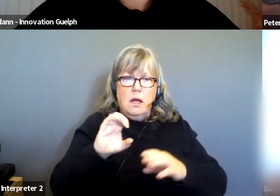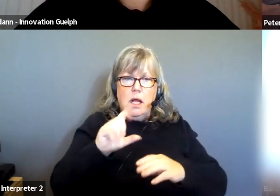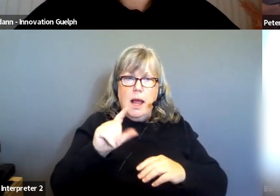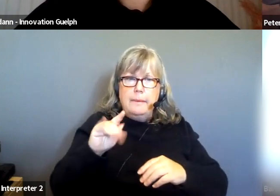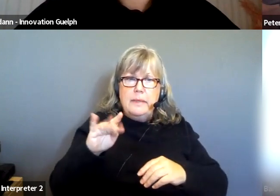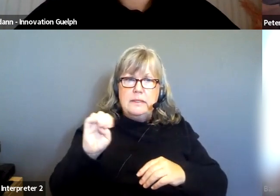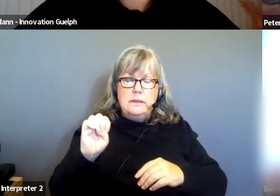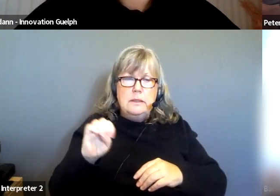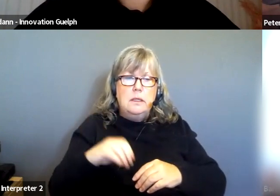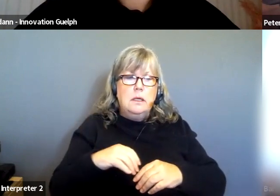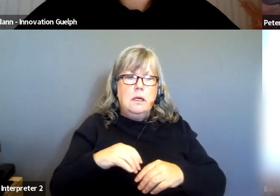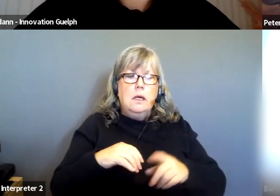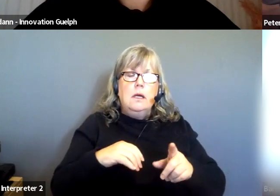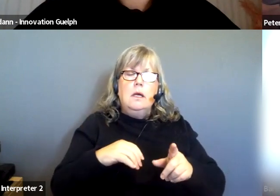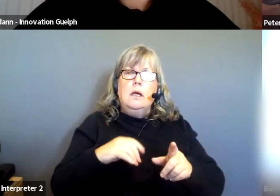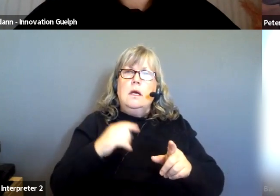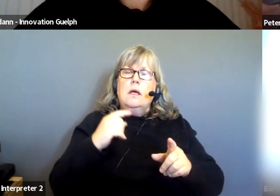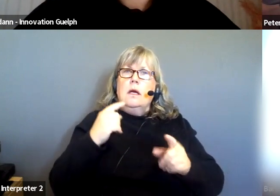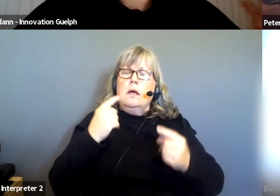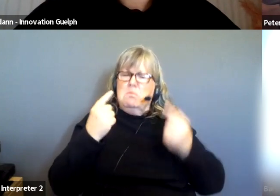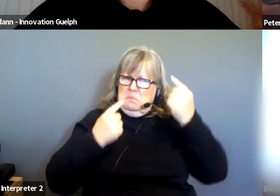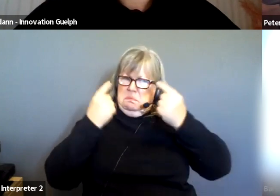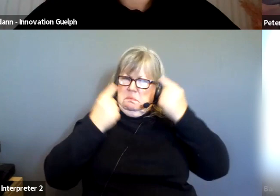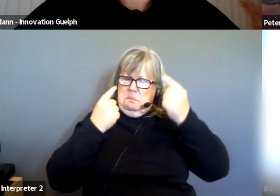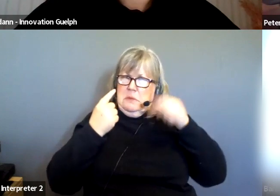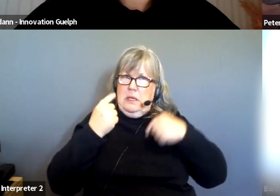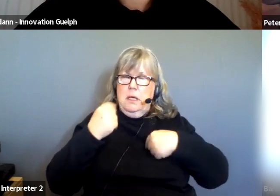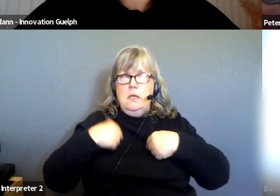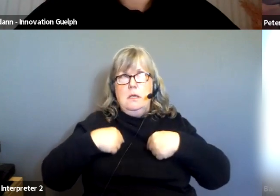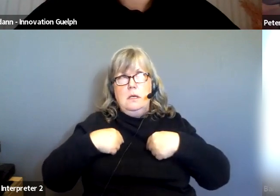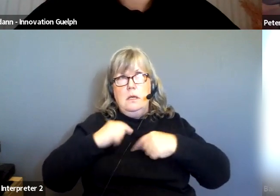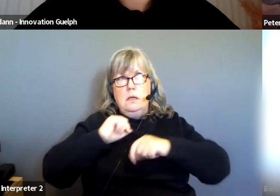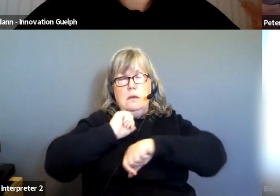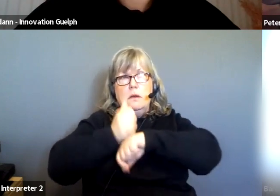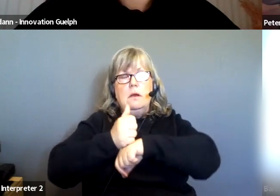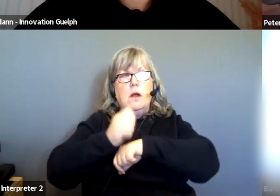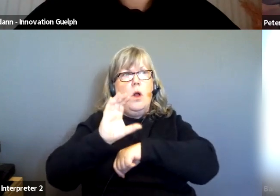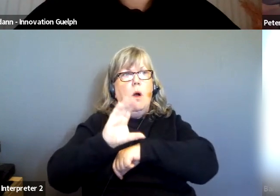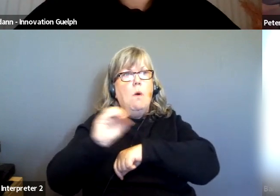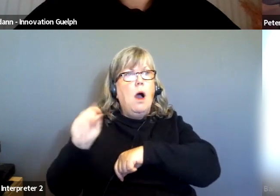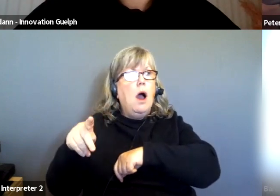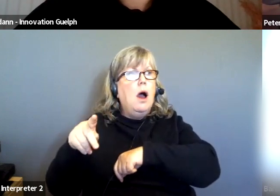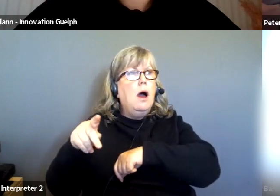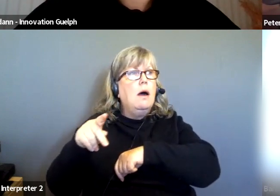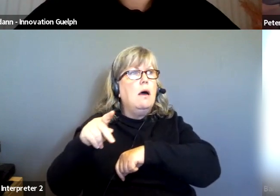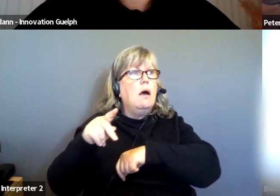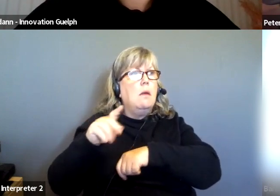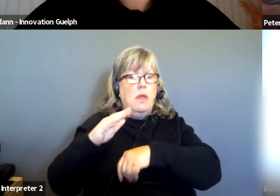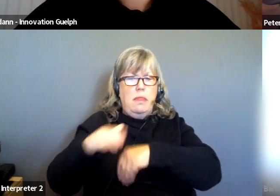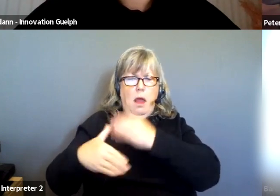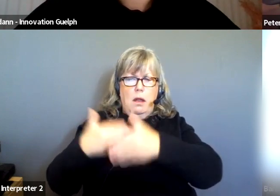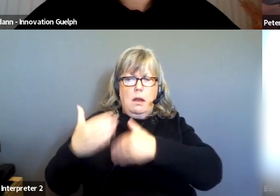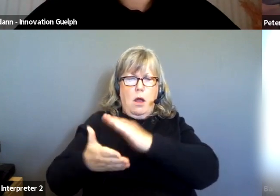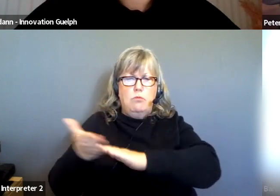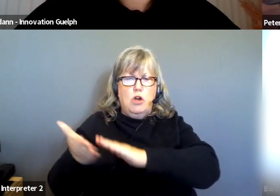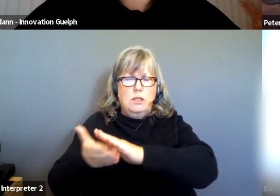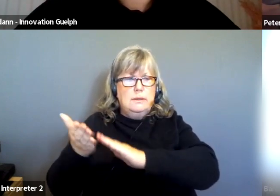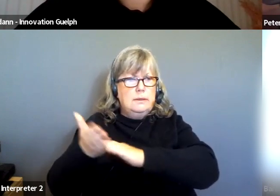creating your own co-op or social enterprise and working under that, on that platform, but also